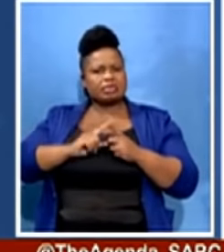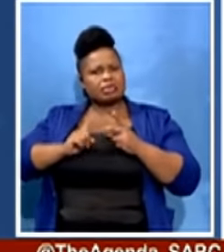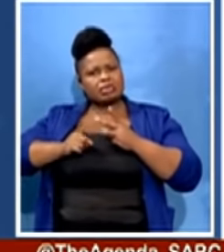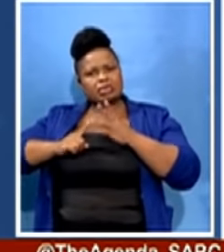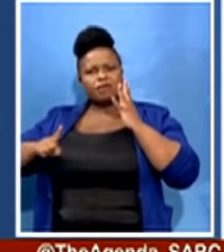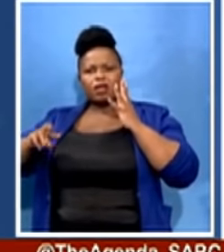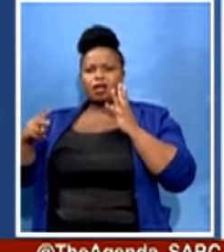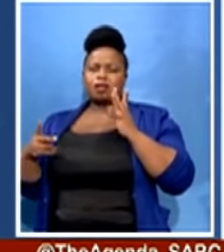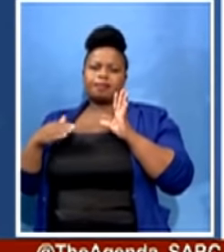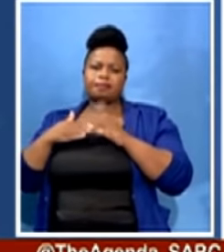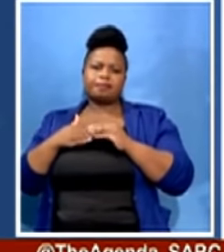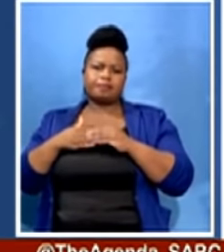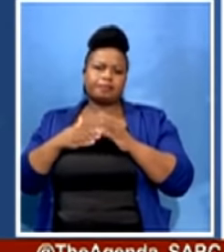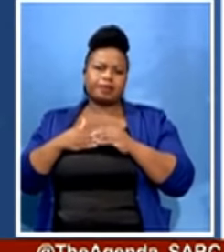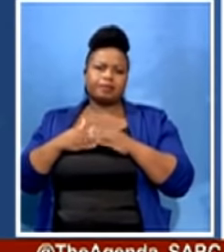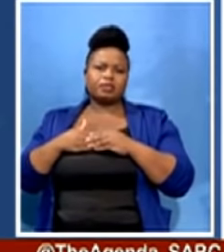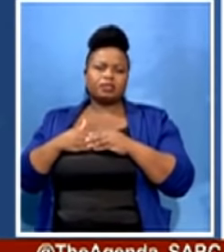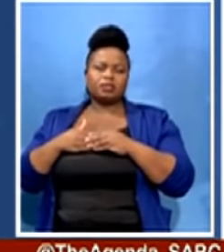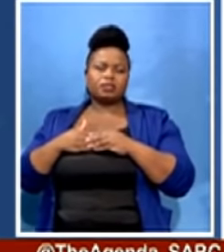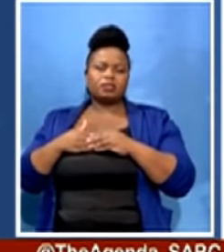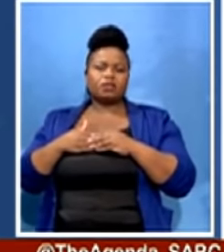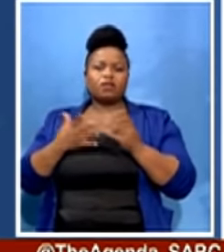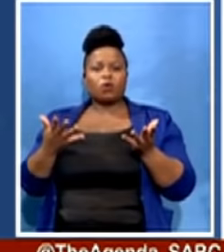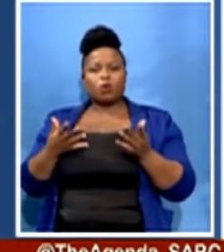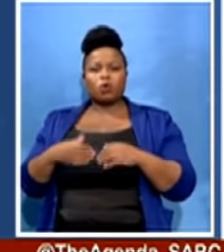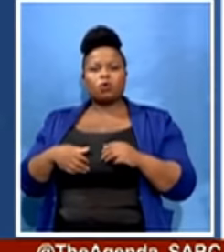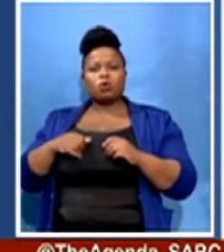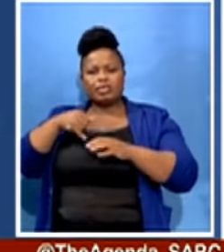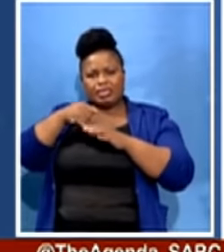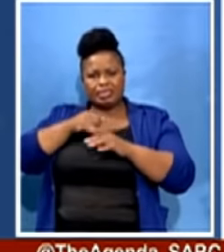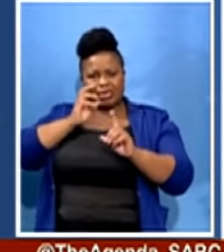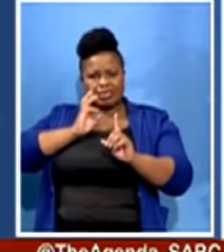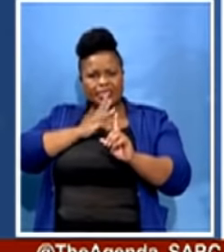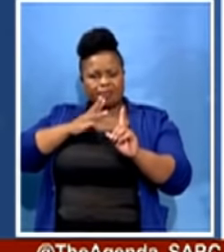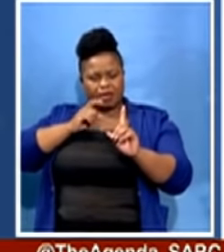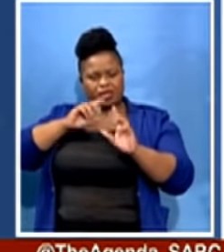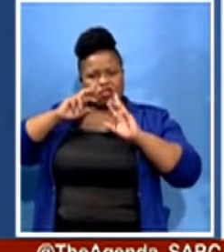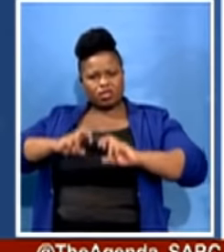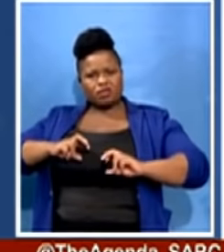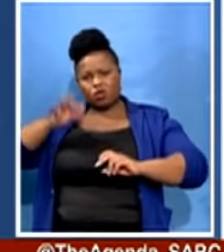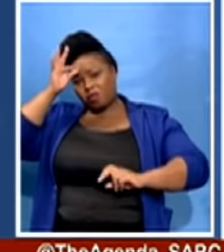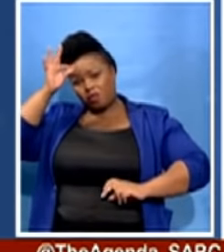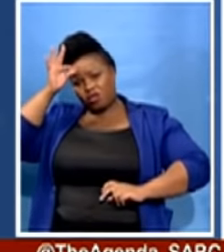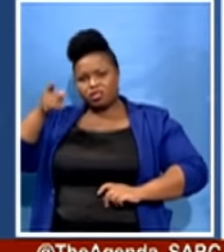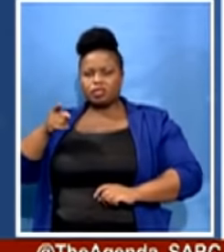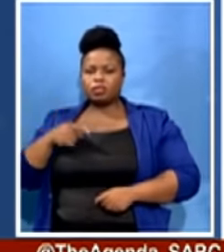various interdisciplinary sections of the police are over here, including the